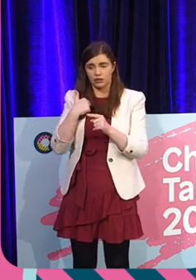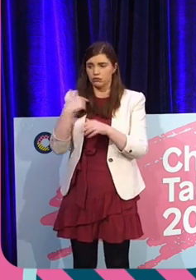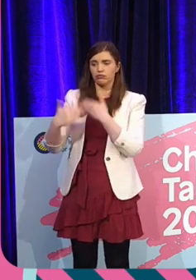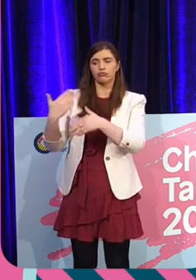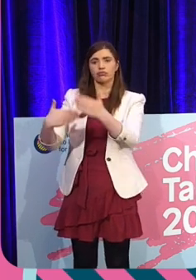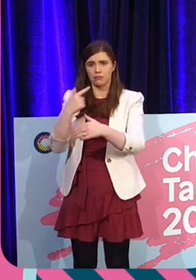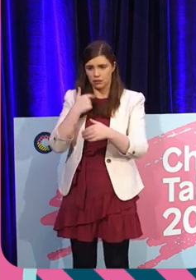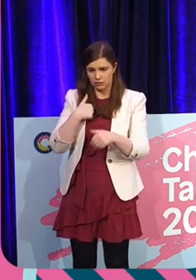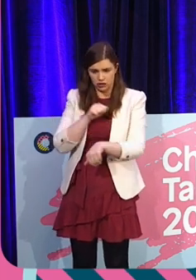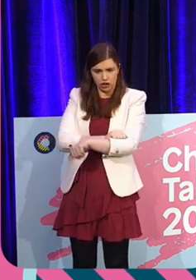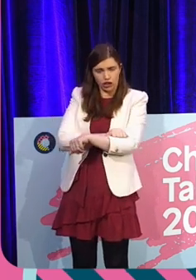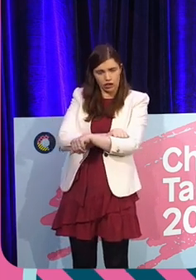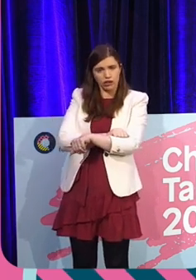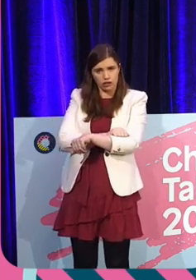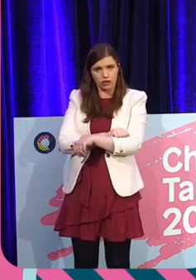fine.